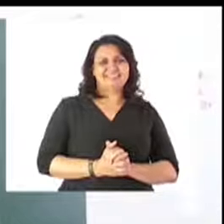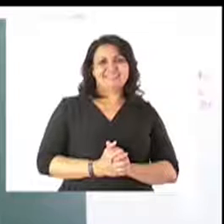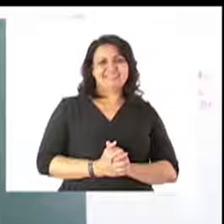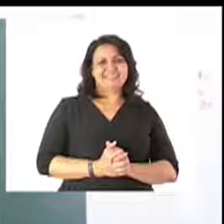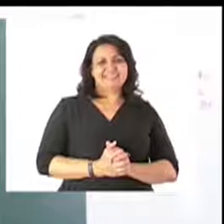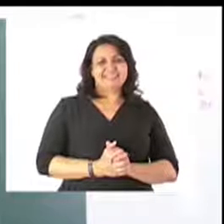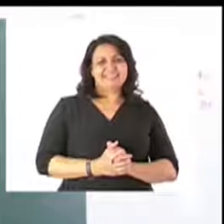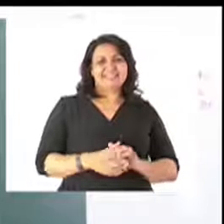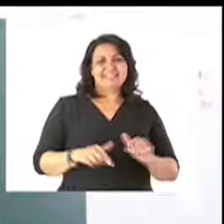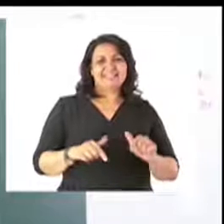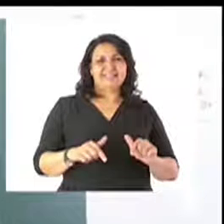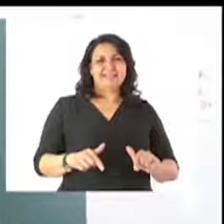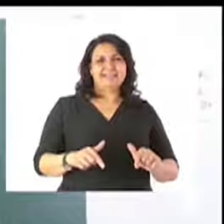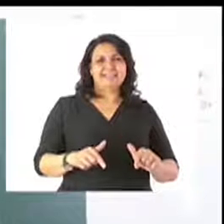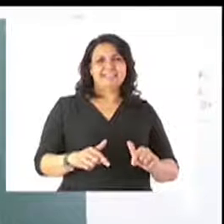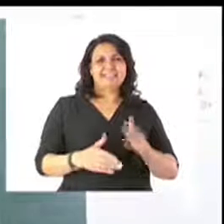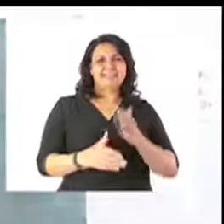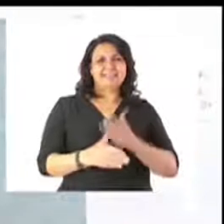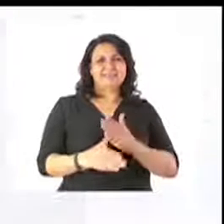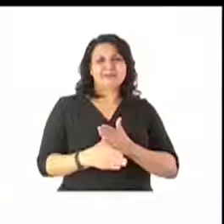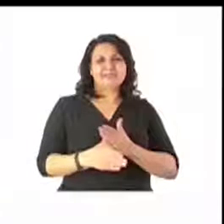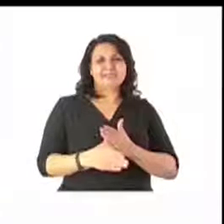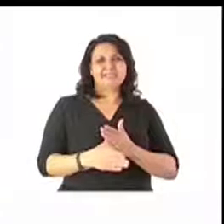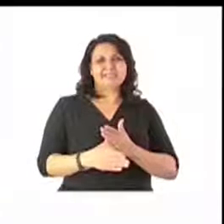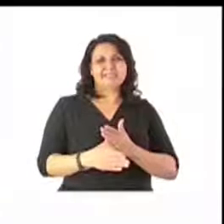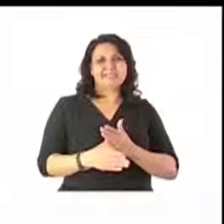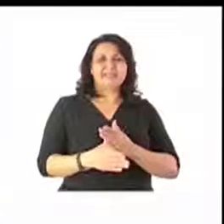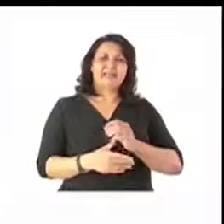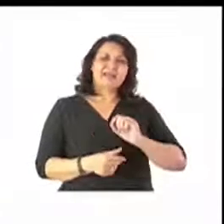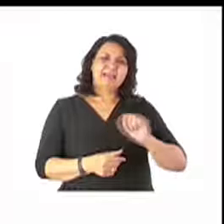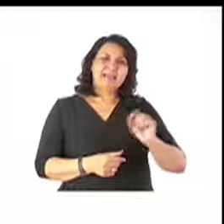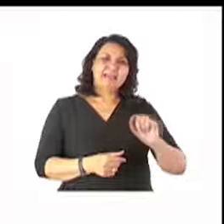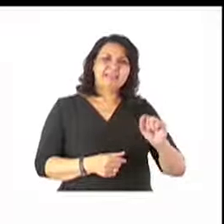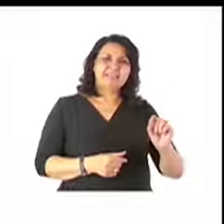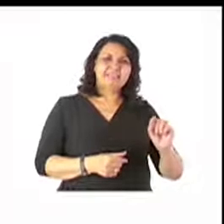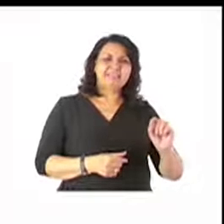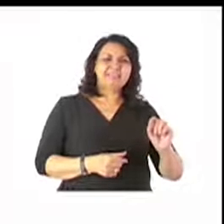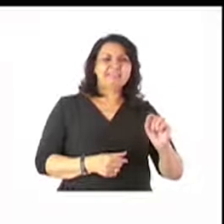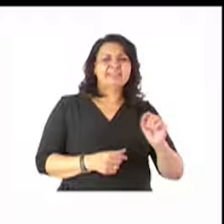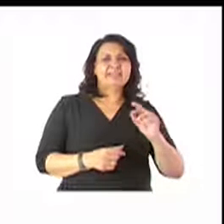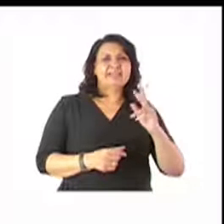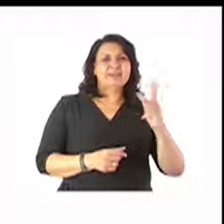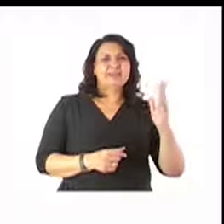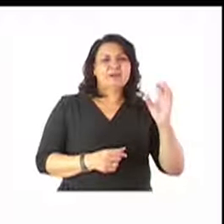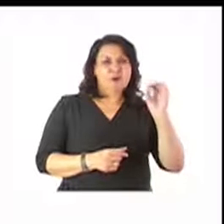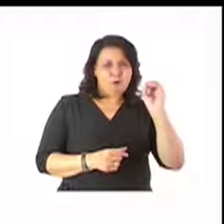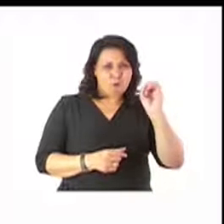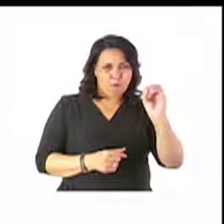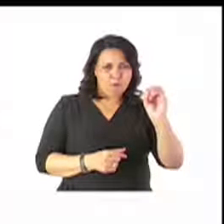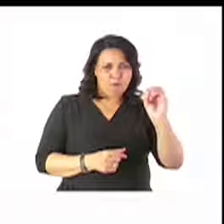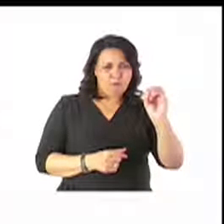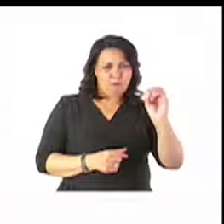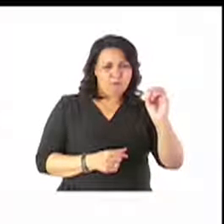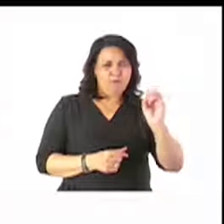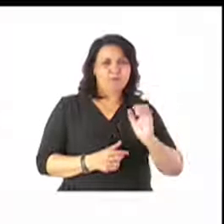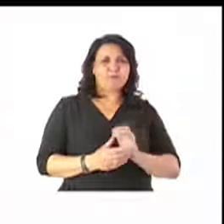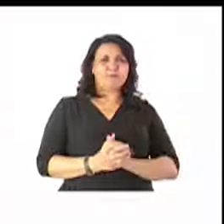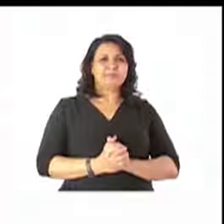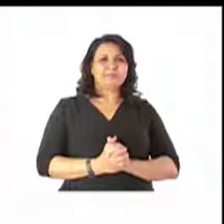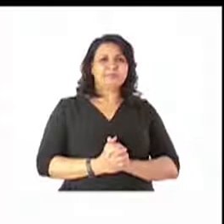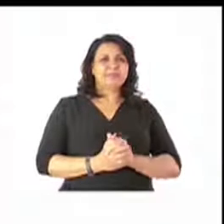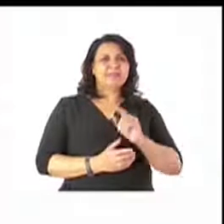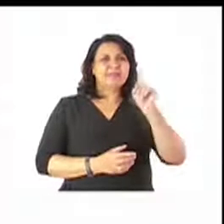This exercise is all about writing the letter O. And there's an ox in